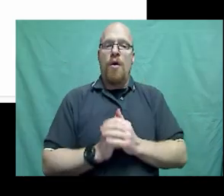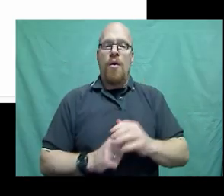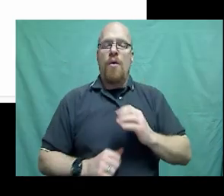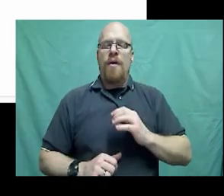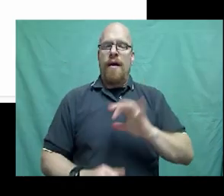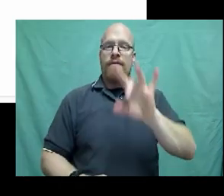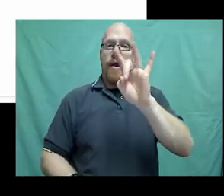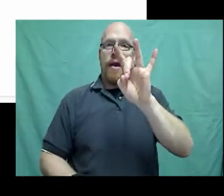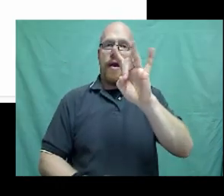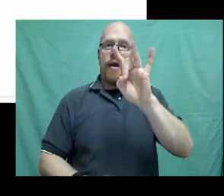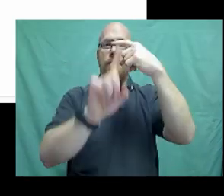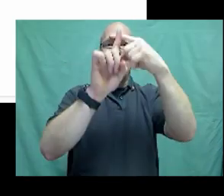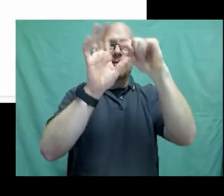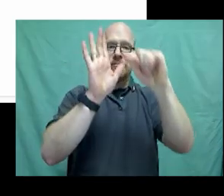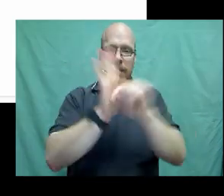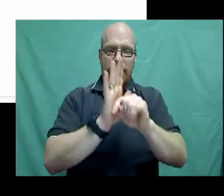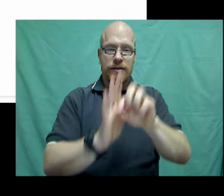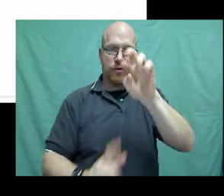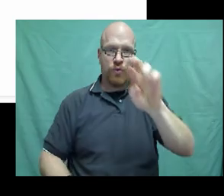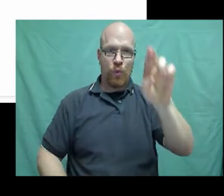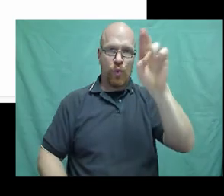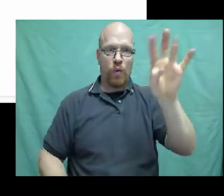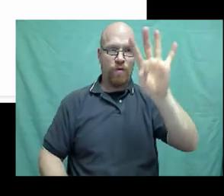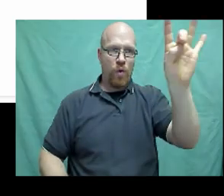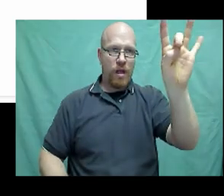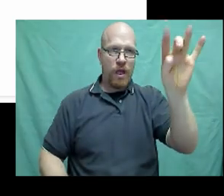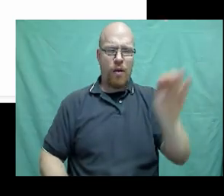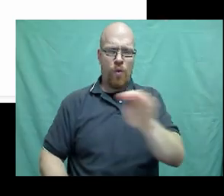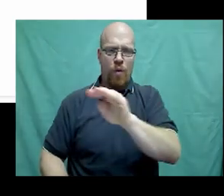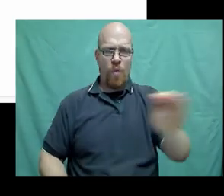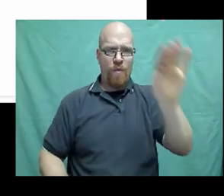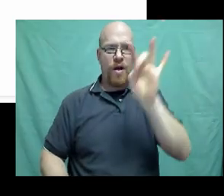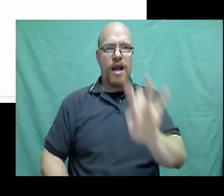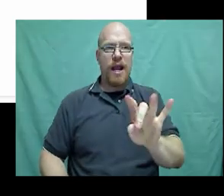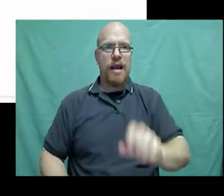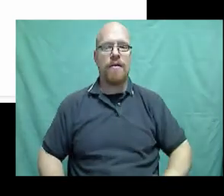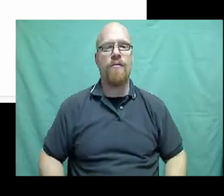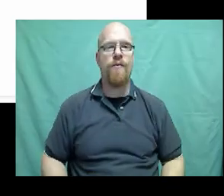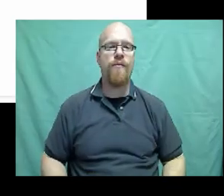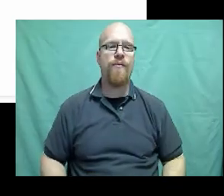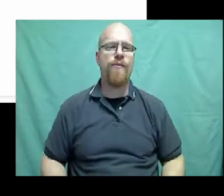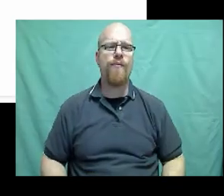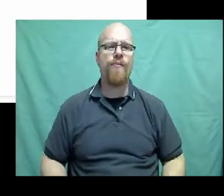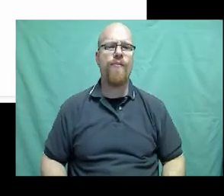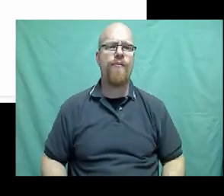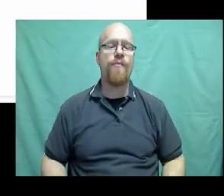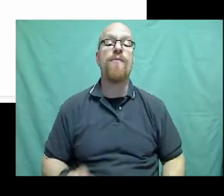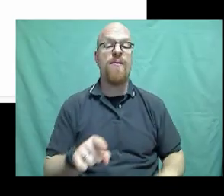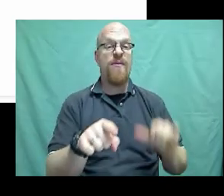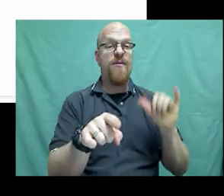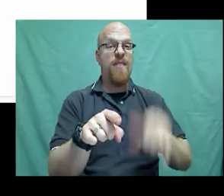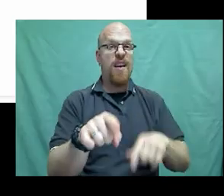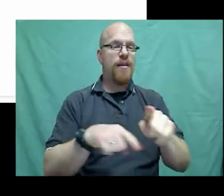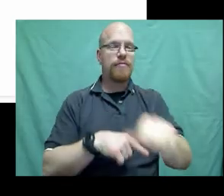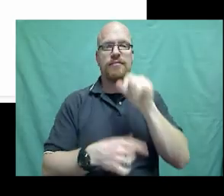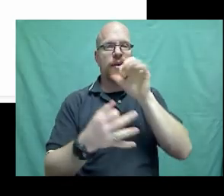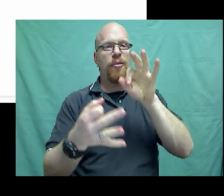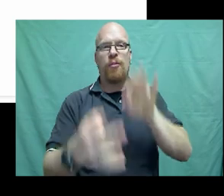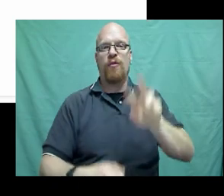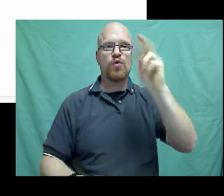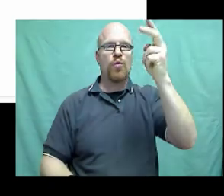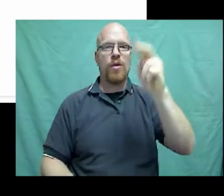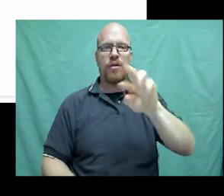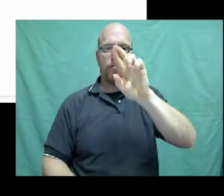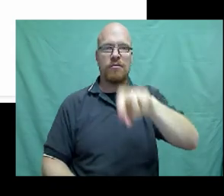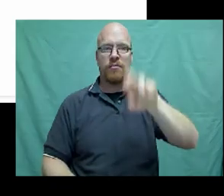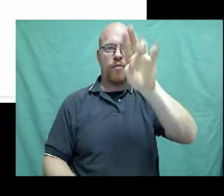Okay, now I have 8 plus and minus the square root of 48 all over 8. All right, now this is